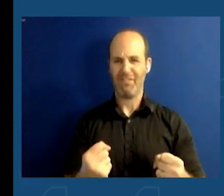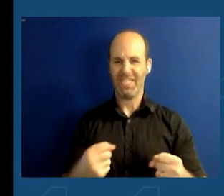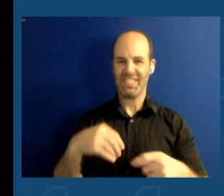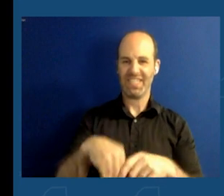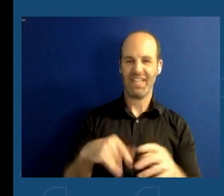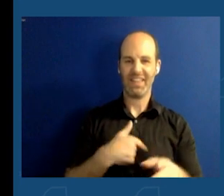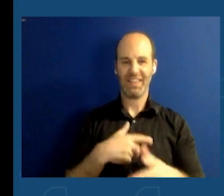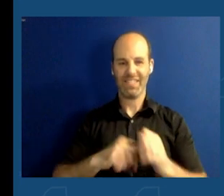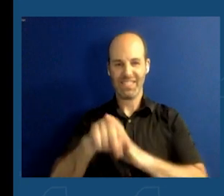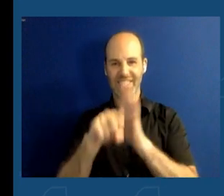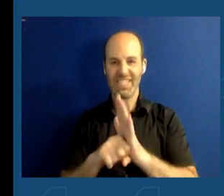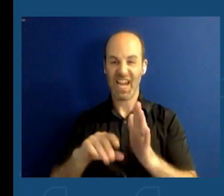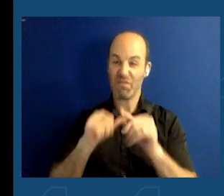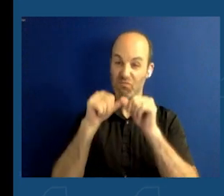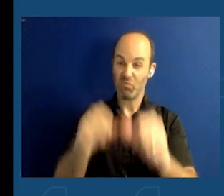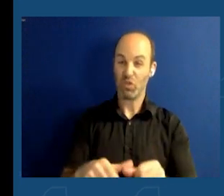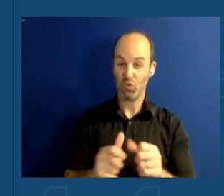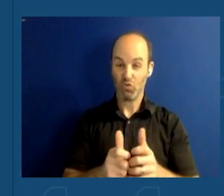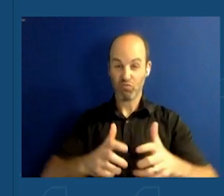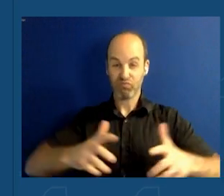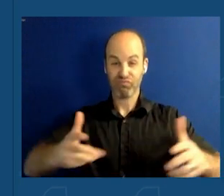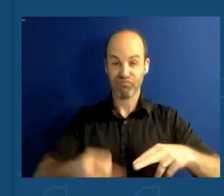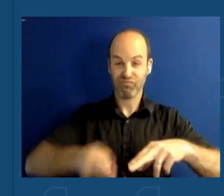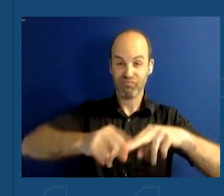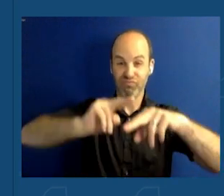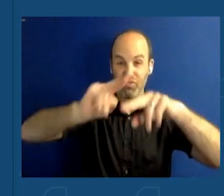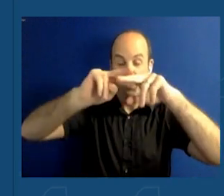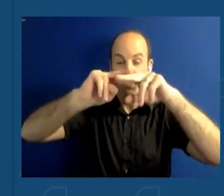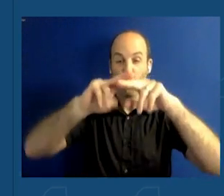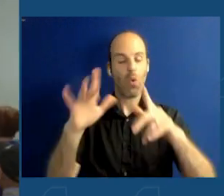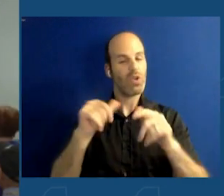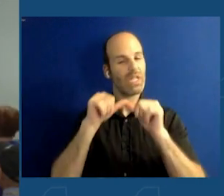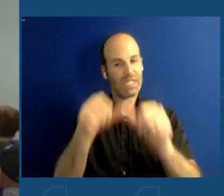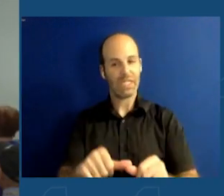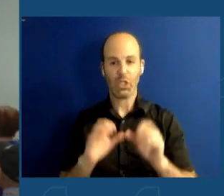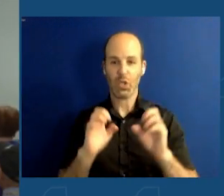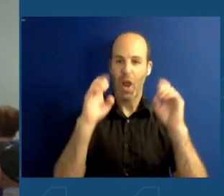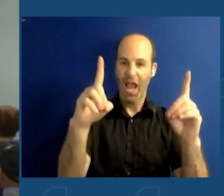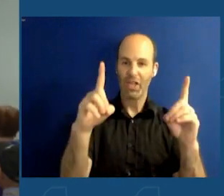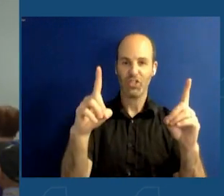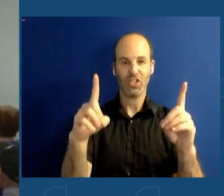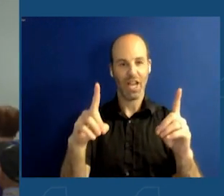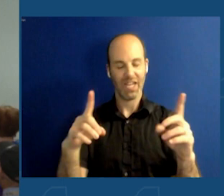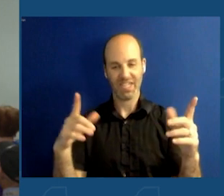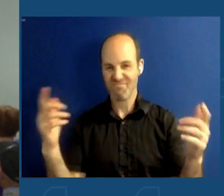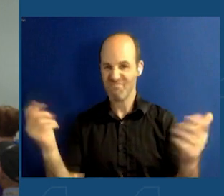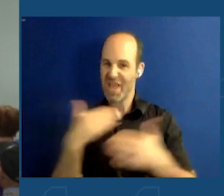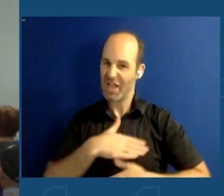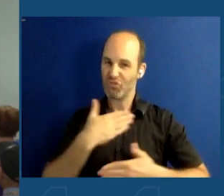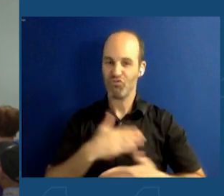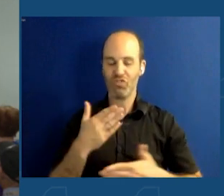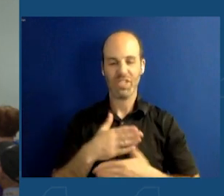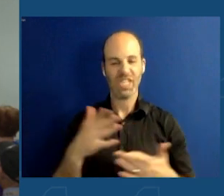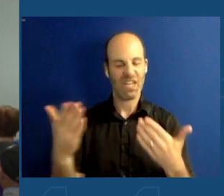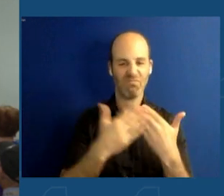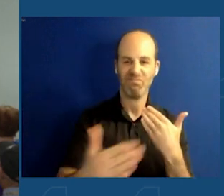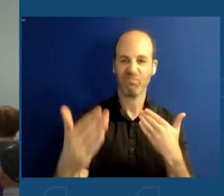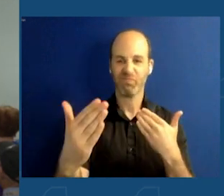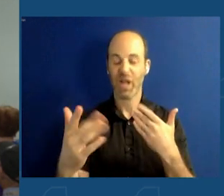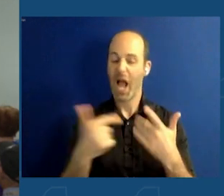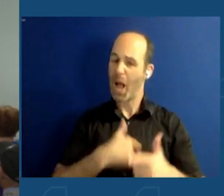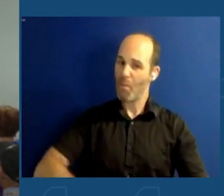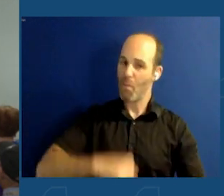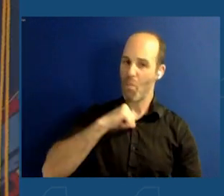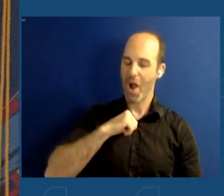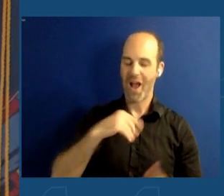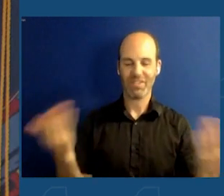to continue educating and entertaining all at the same time. So I'm really proud of what we do here. And I just want to say, as I said